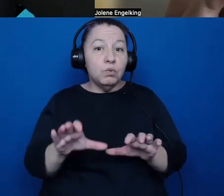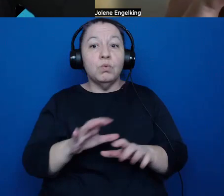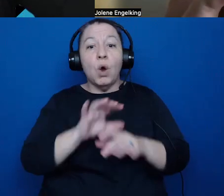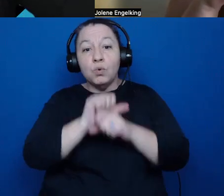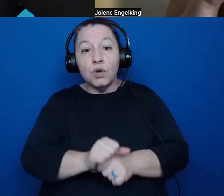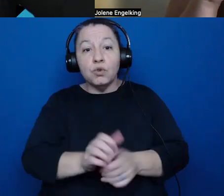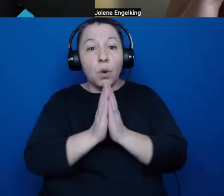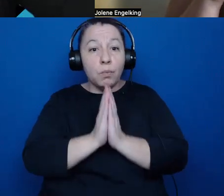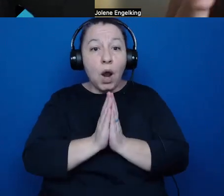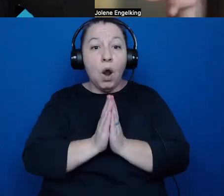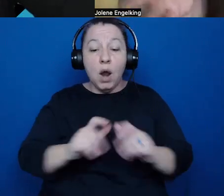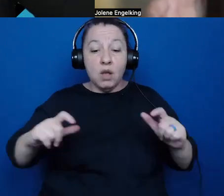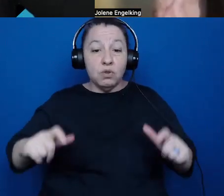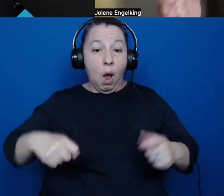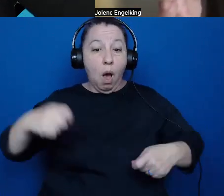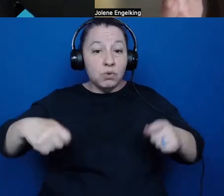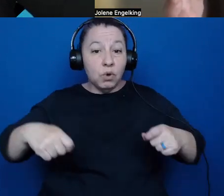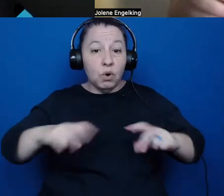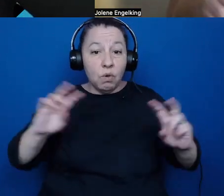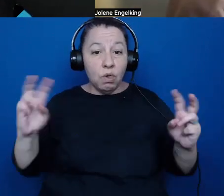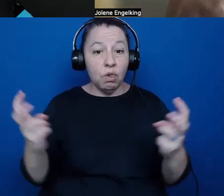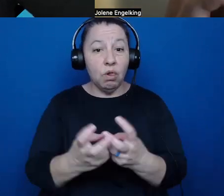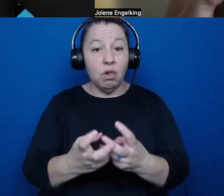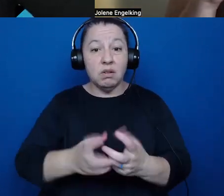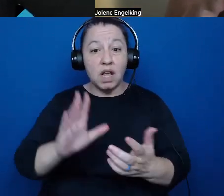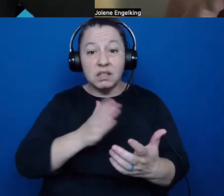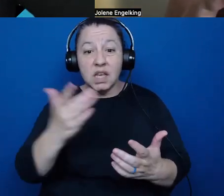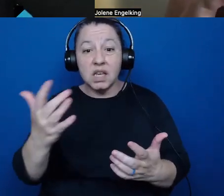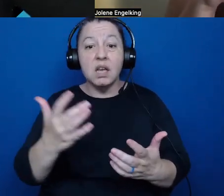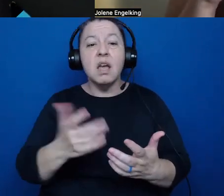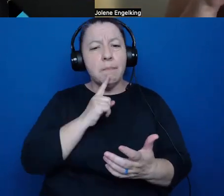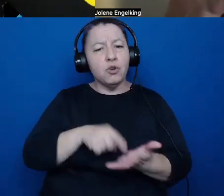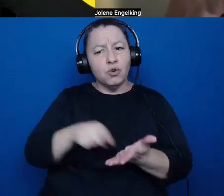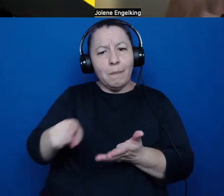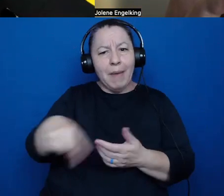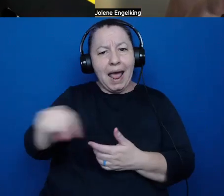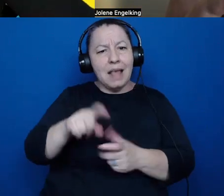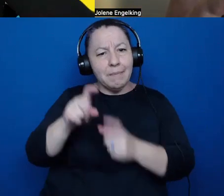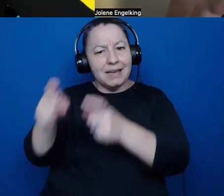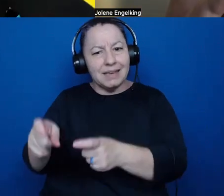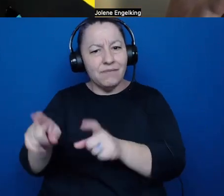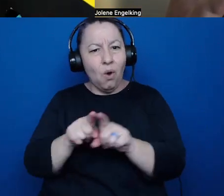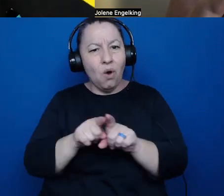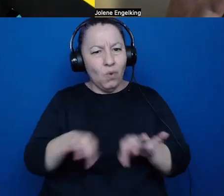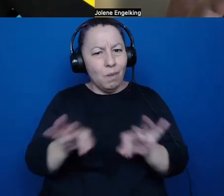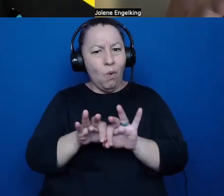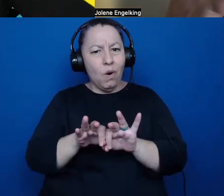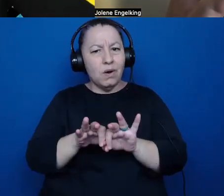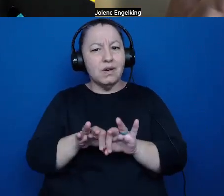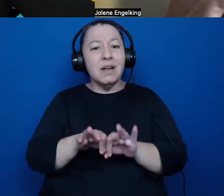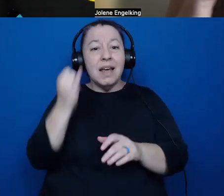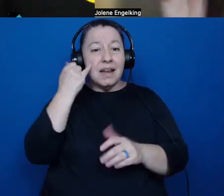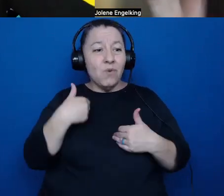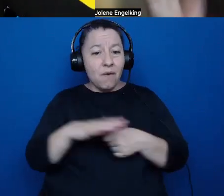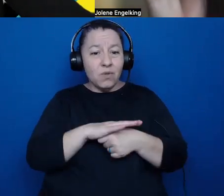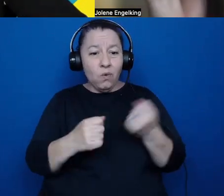you're paying those people, and as well as gifting them things, right? That is so important. And also pay, if you're having the local advocacy program come in